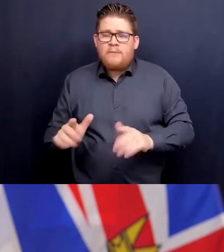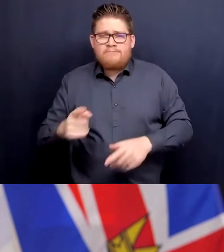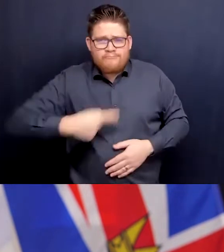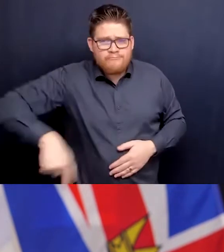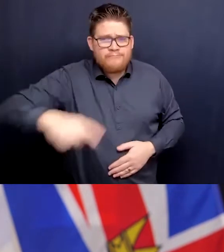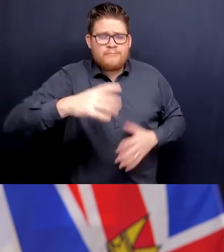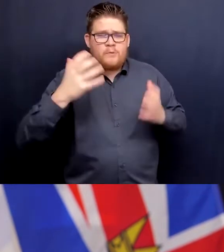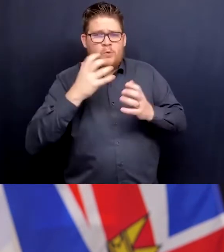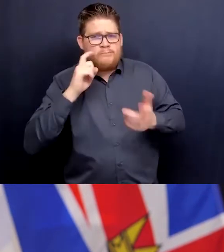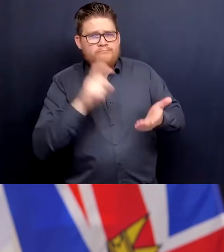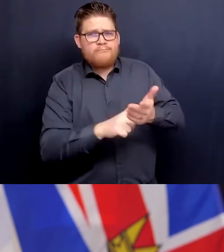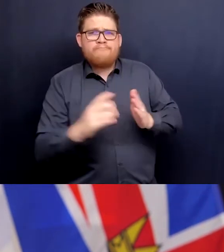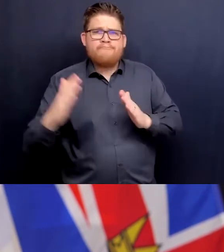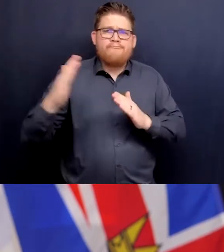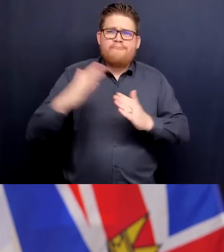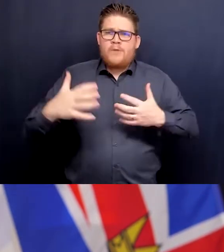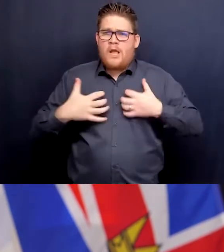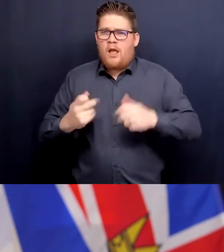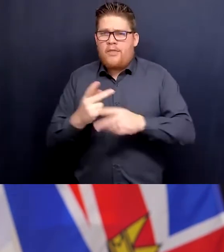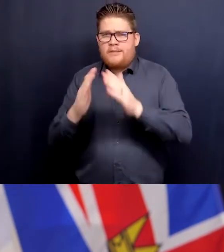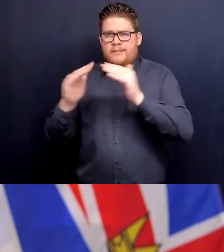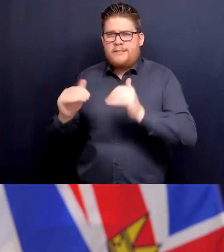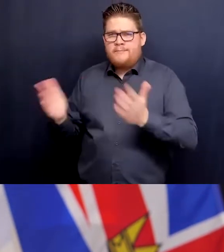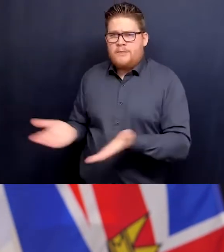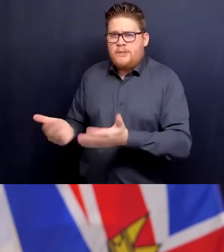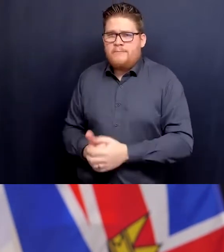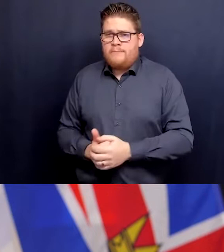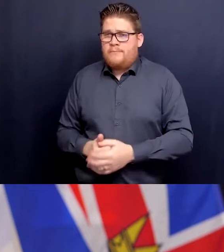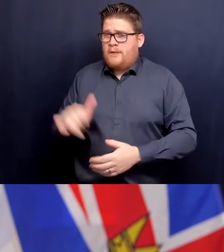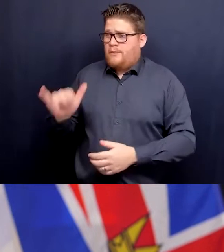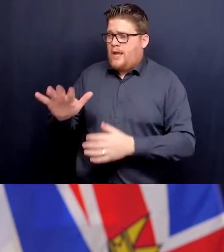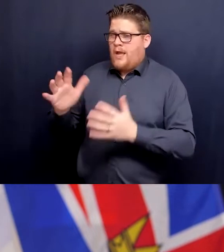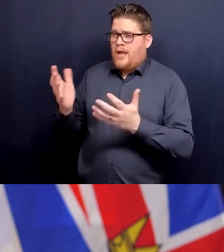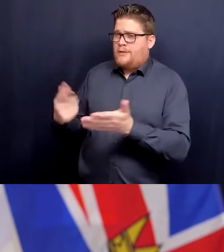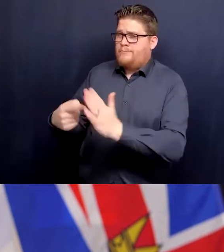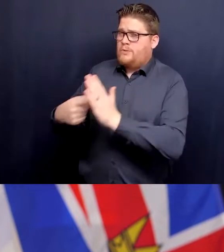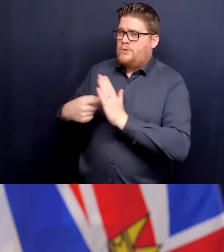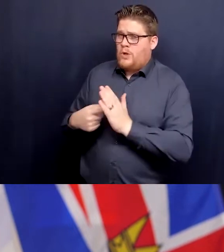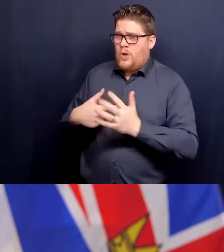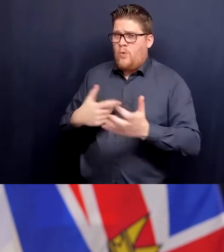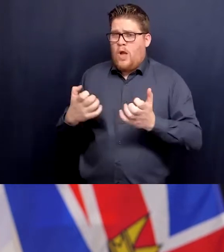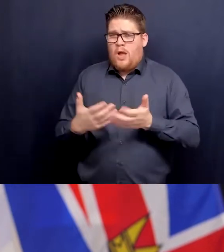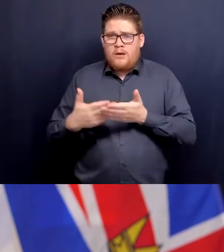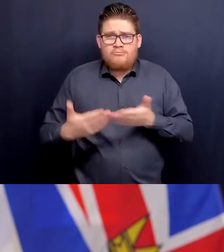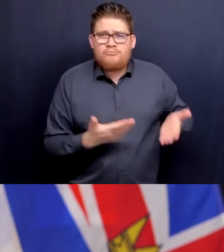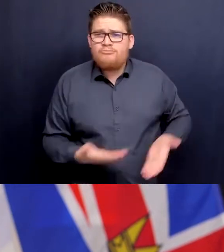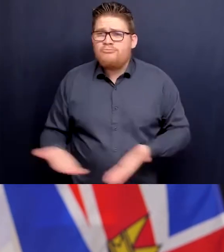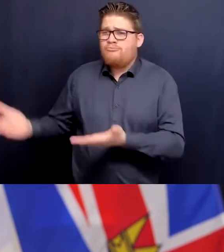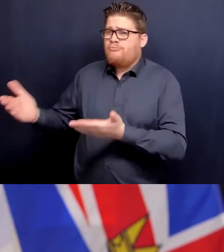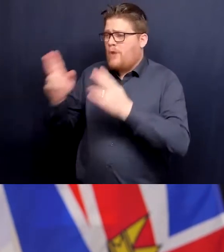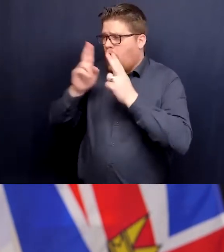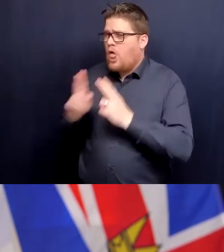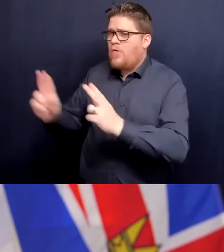I was about to say honorable speaker, how about that? I'm in the building. I won't say that. But with that, all of you, we're